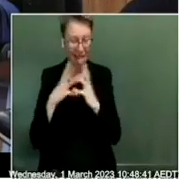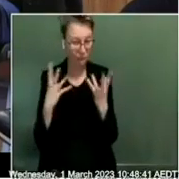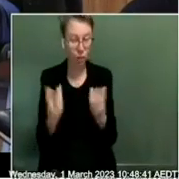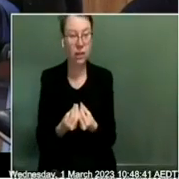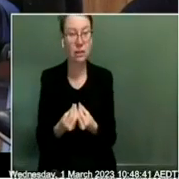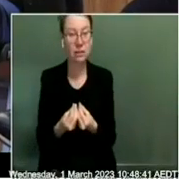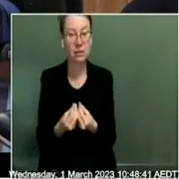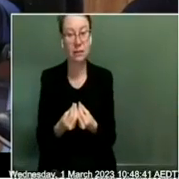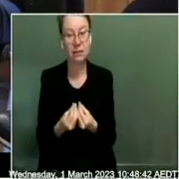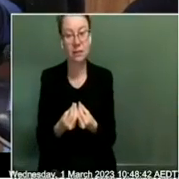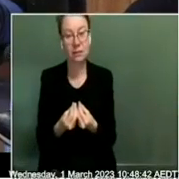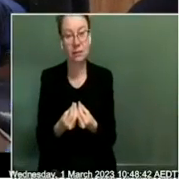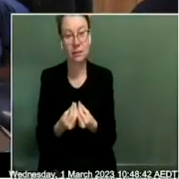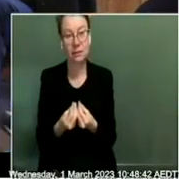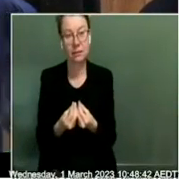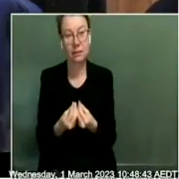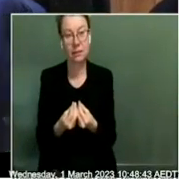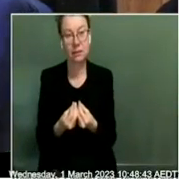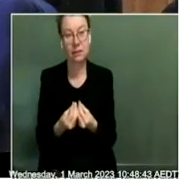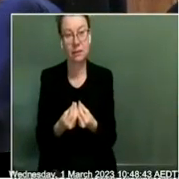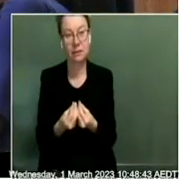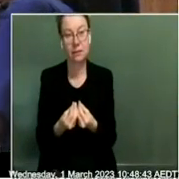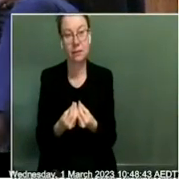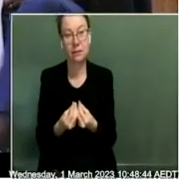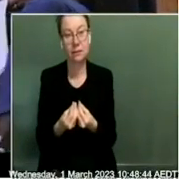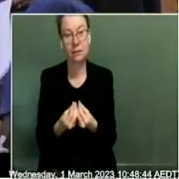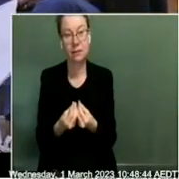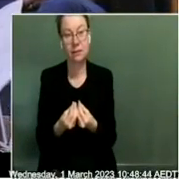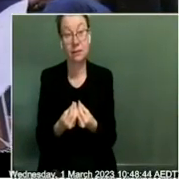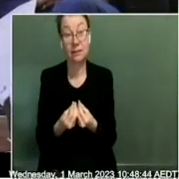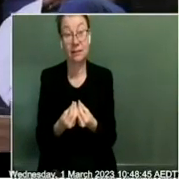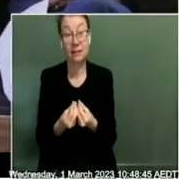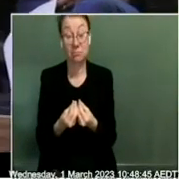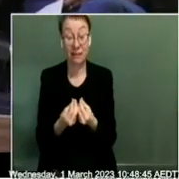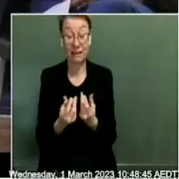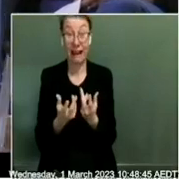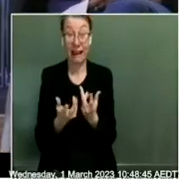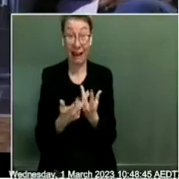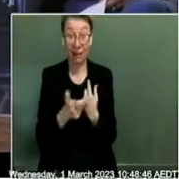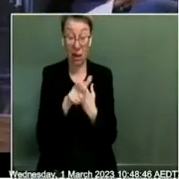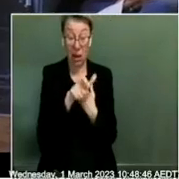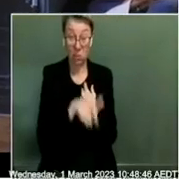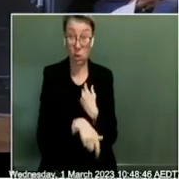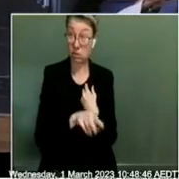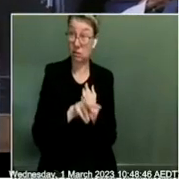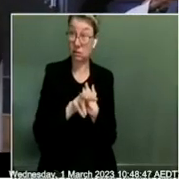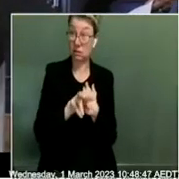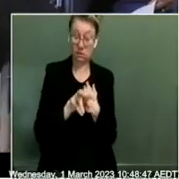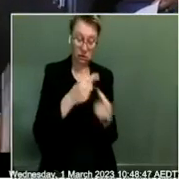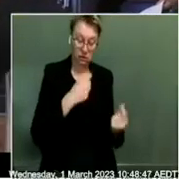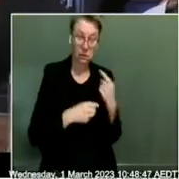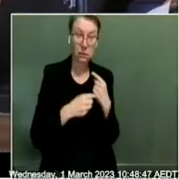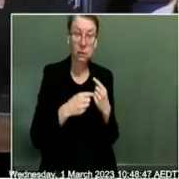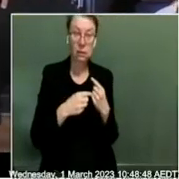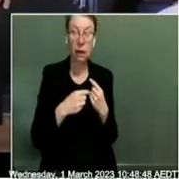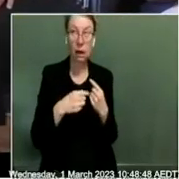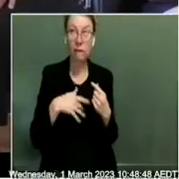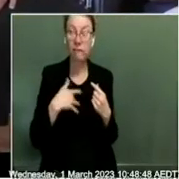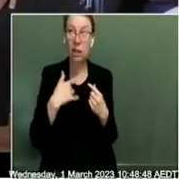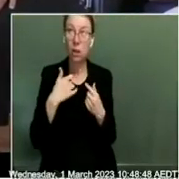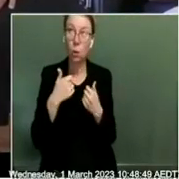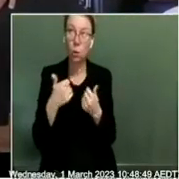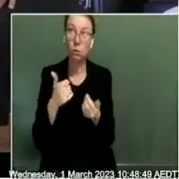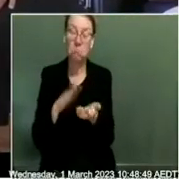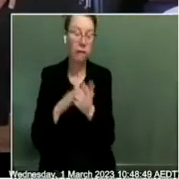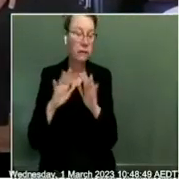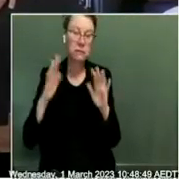And that's coming from somebody else's. It's a good thing that Mum didn't know, I think, that story. That would have just I think